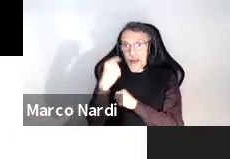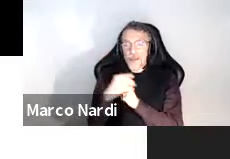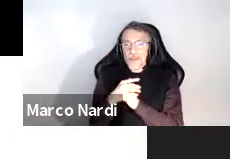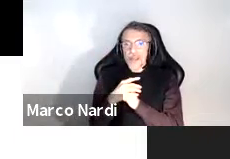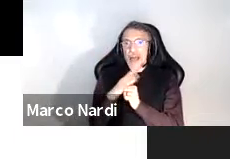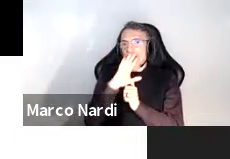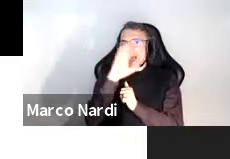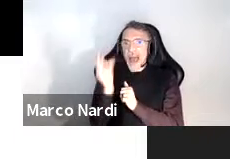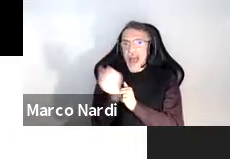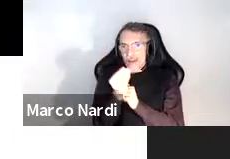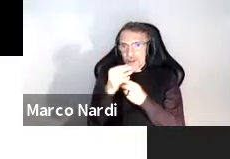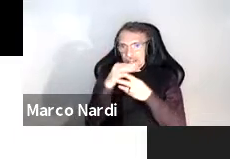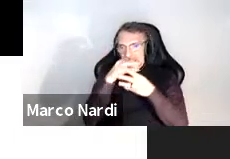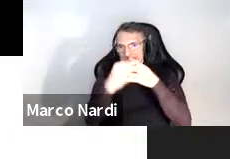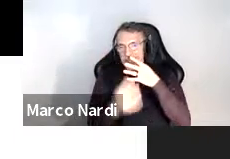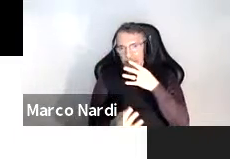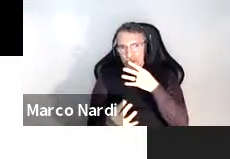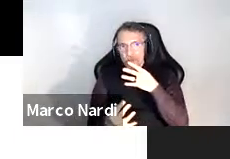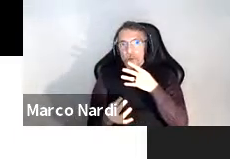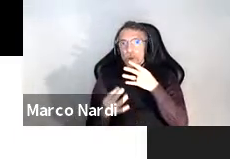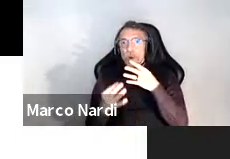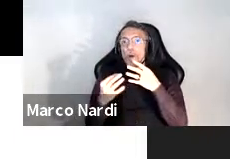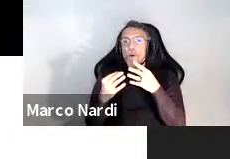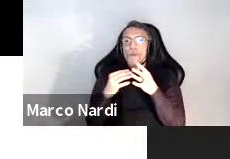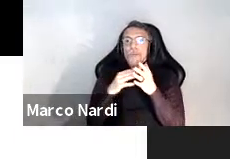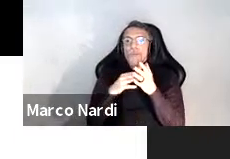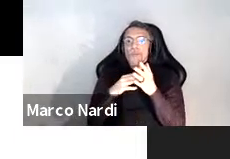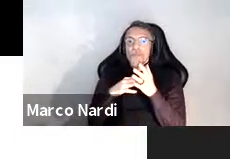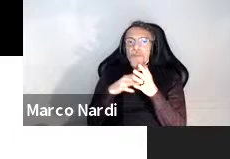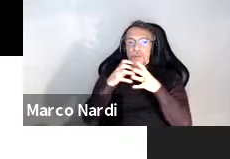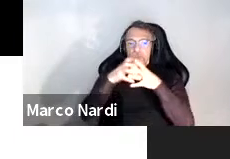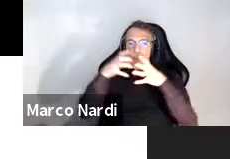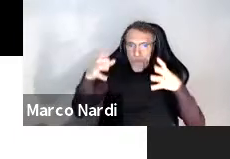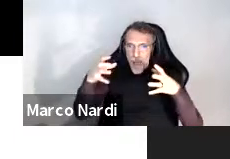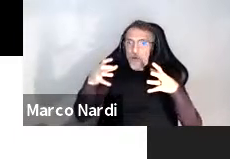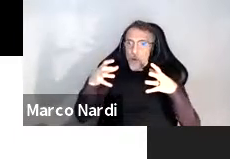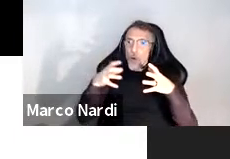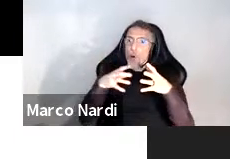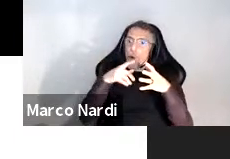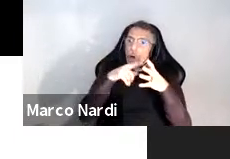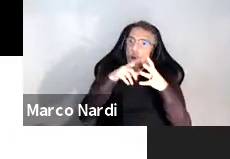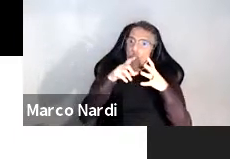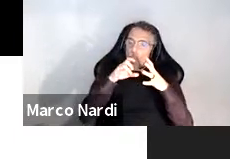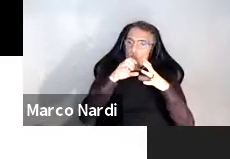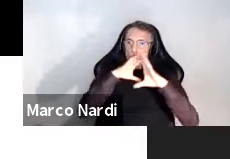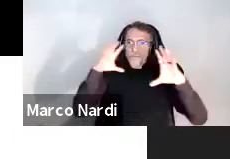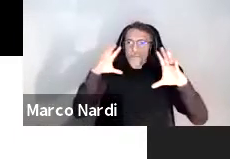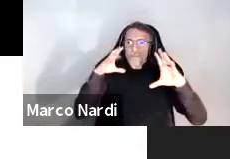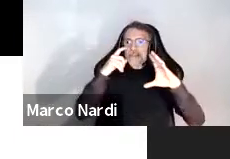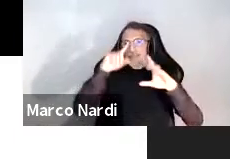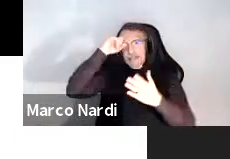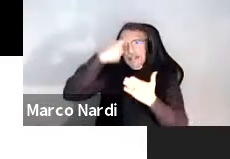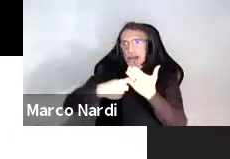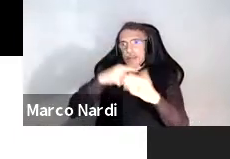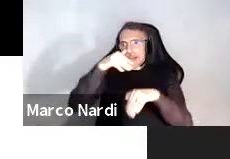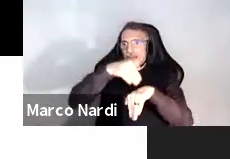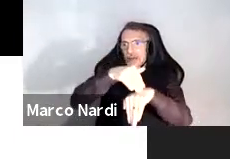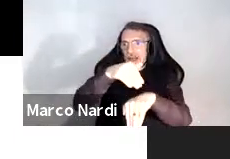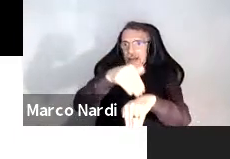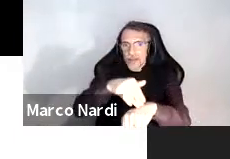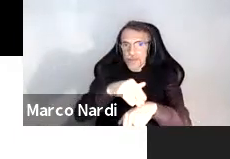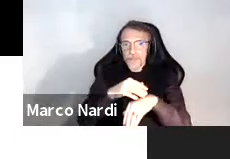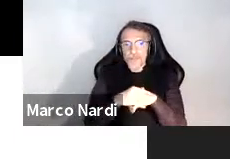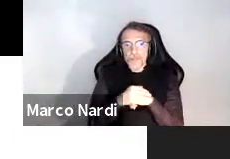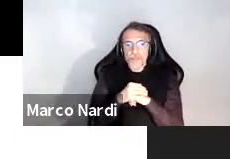every indicator relating to the macro, and as you know, it is the macro that determines the debt, already all the